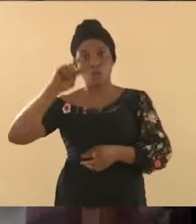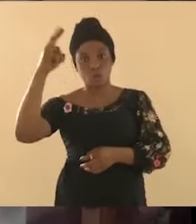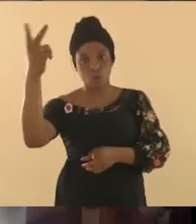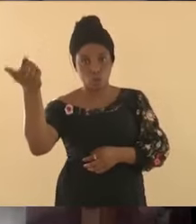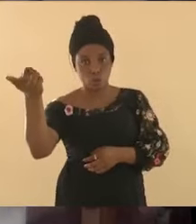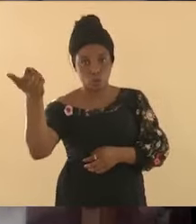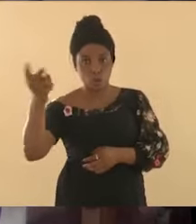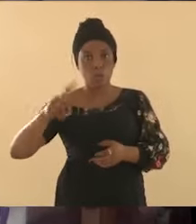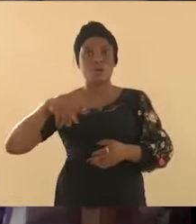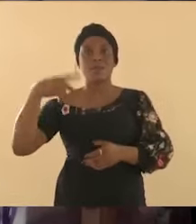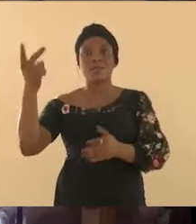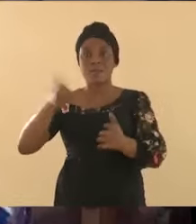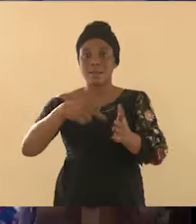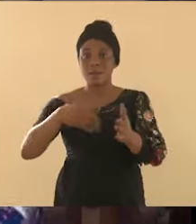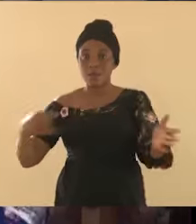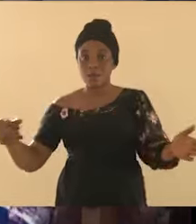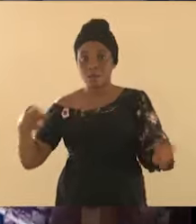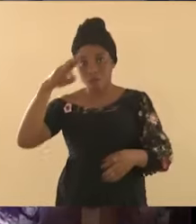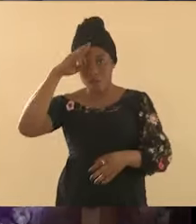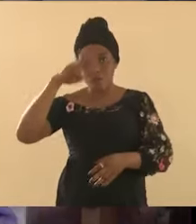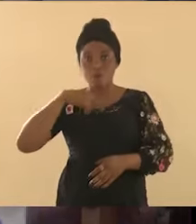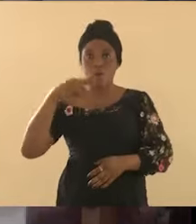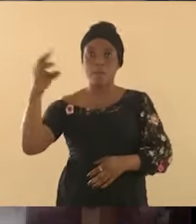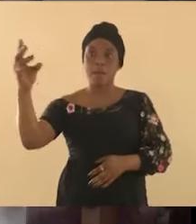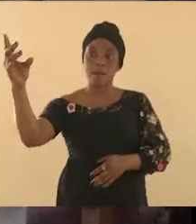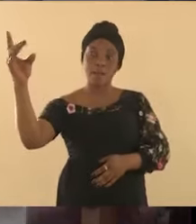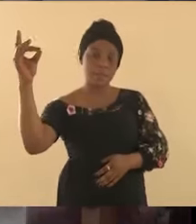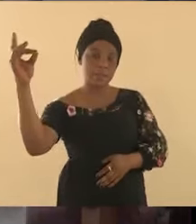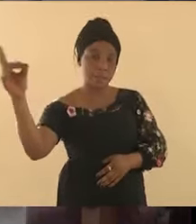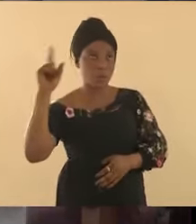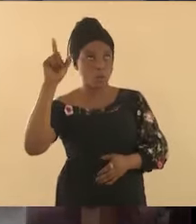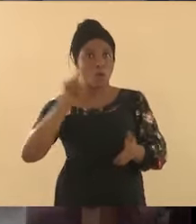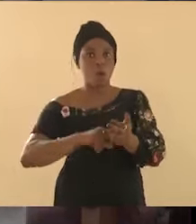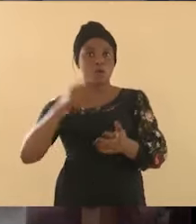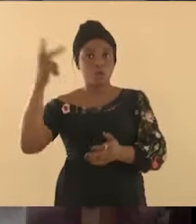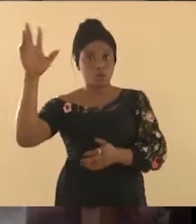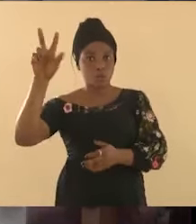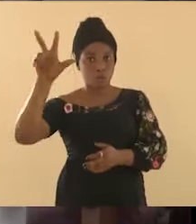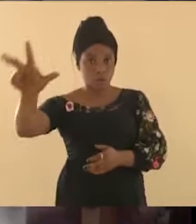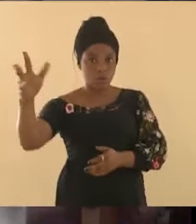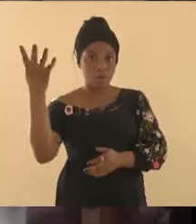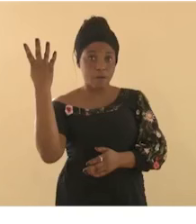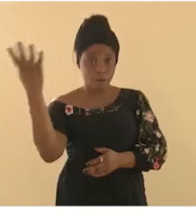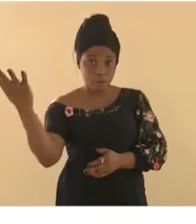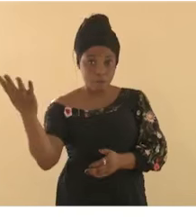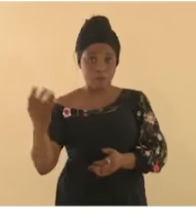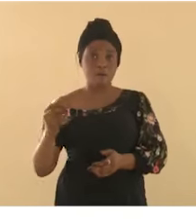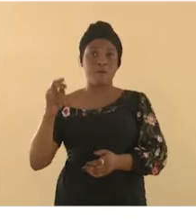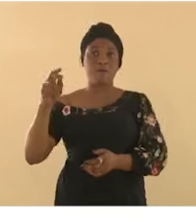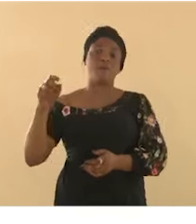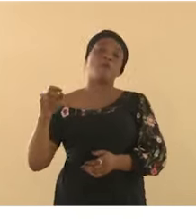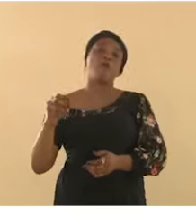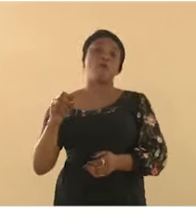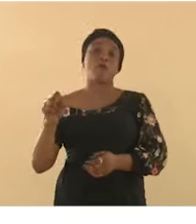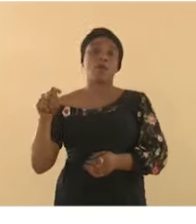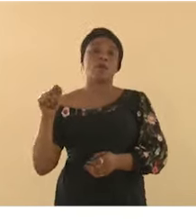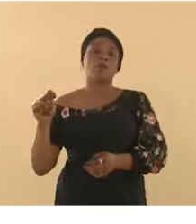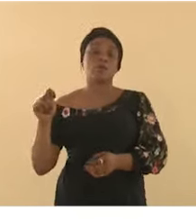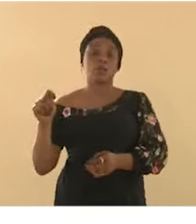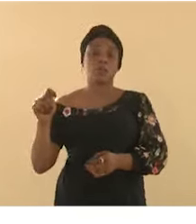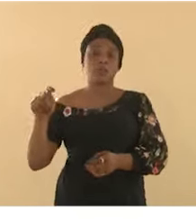Question two. In our second reading from Romans 8, verse 31 to 34, St. Paul establishes